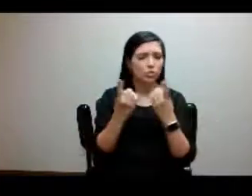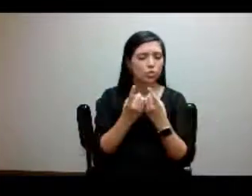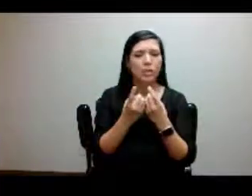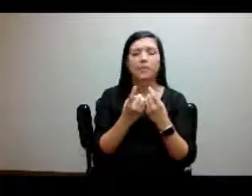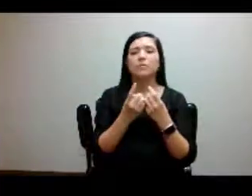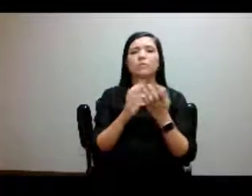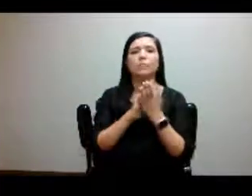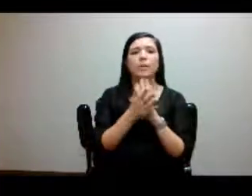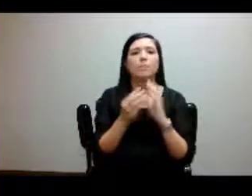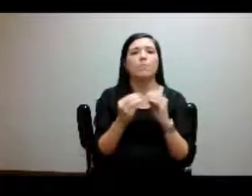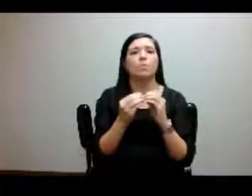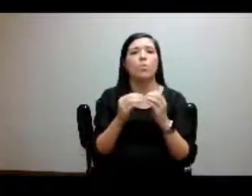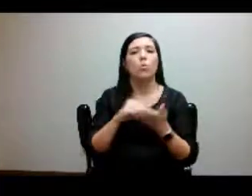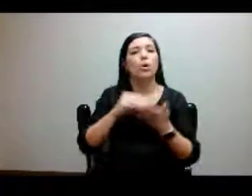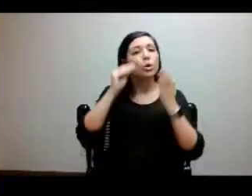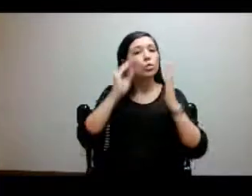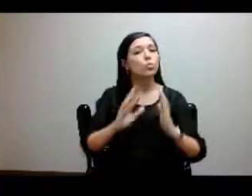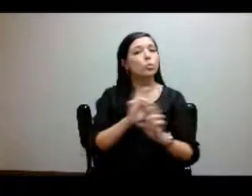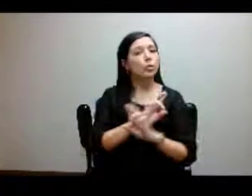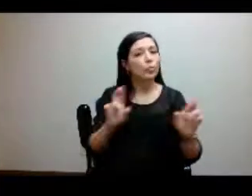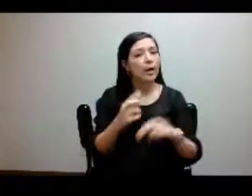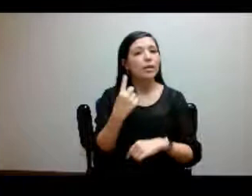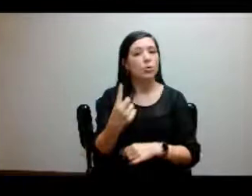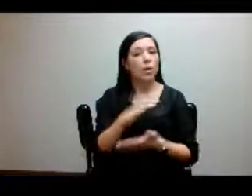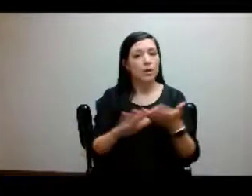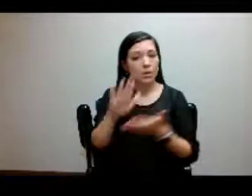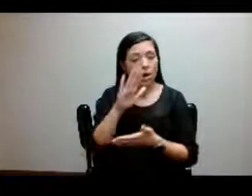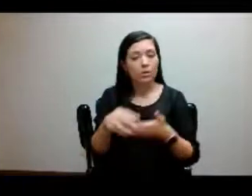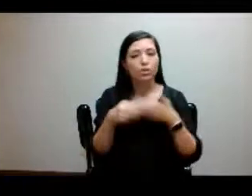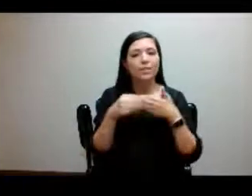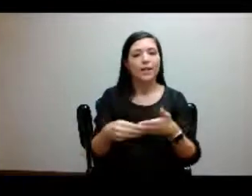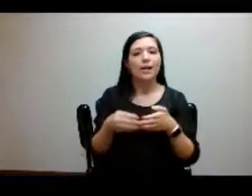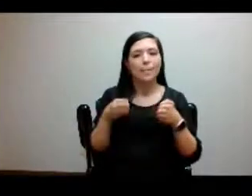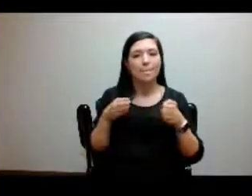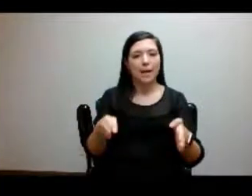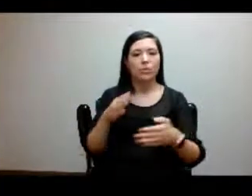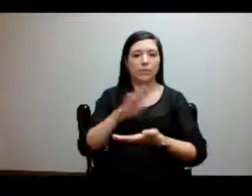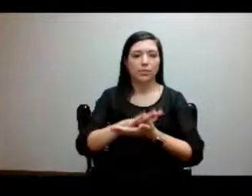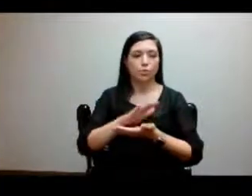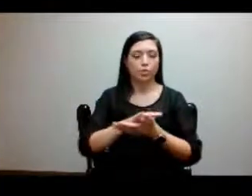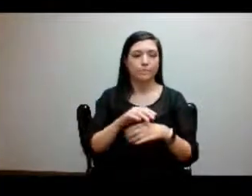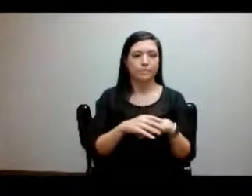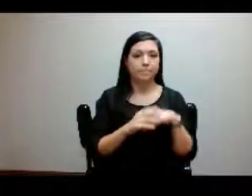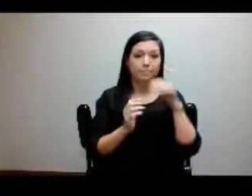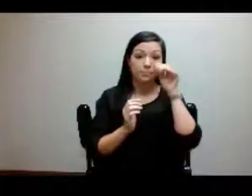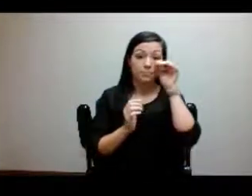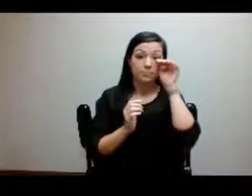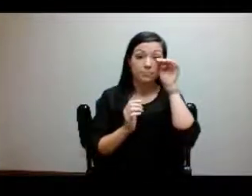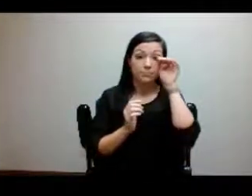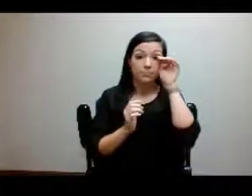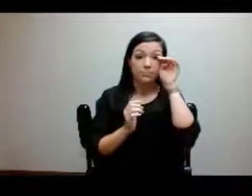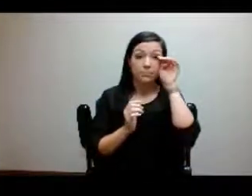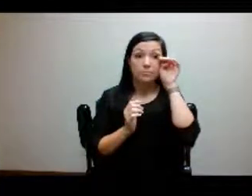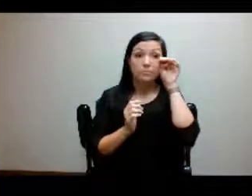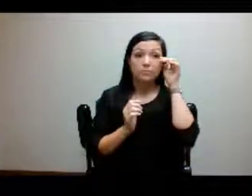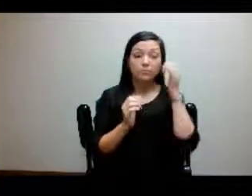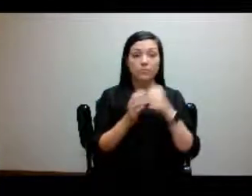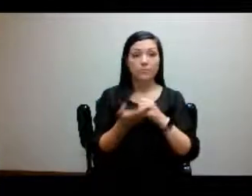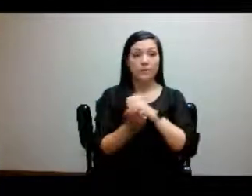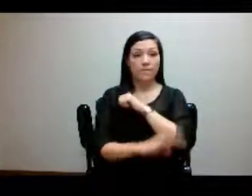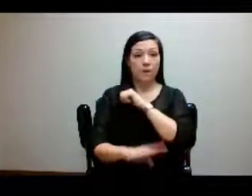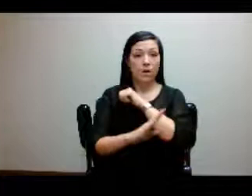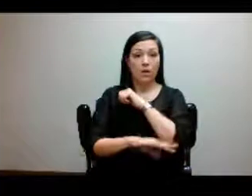becoming a more student-ready, one college and guided pathways institution. The fall